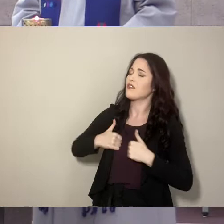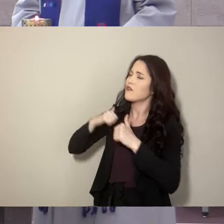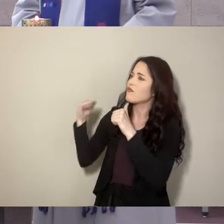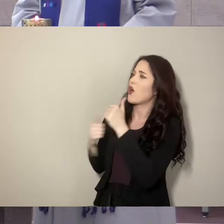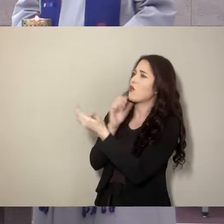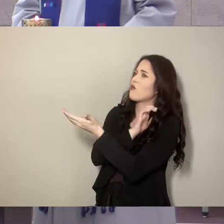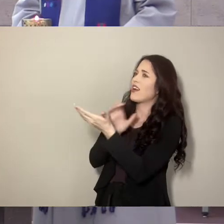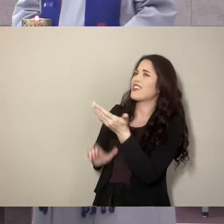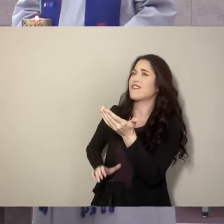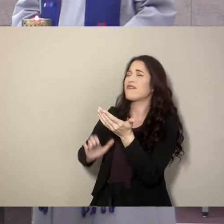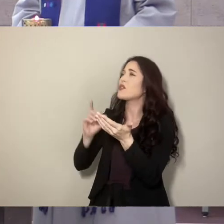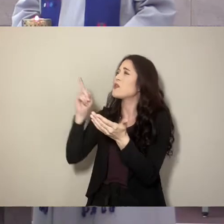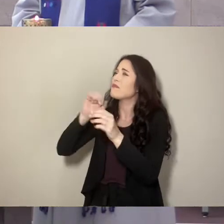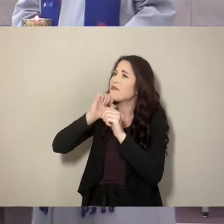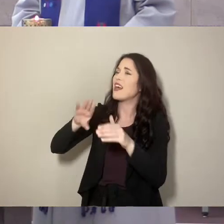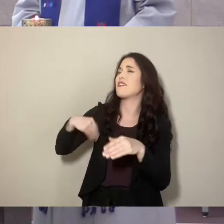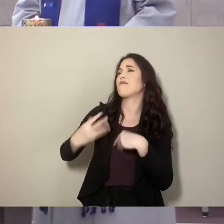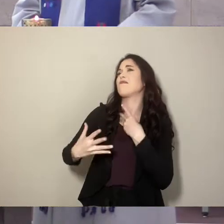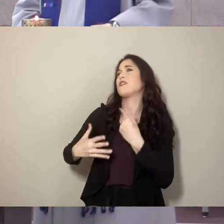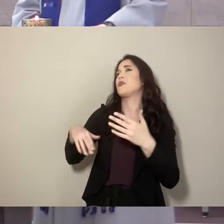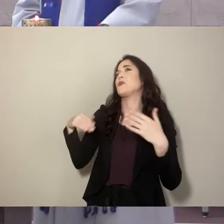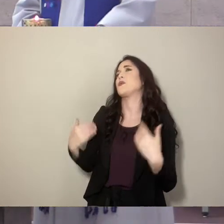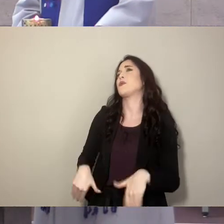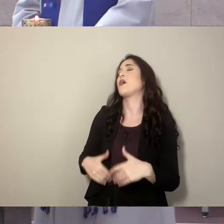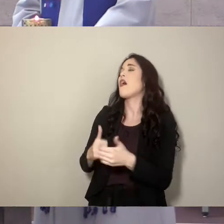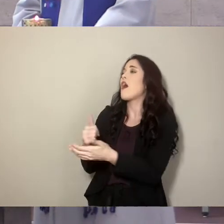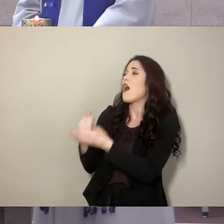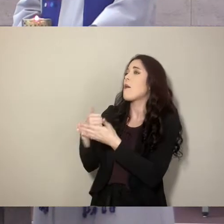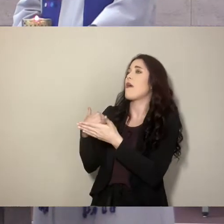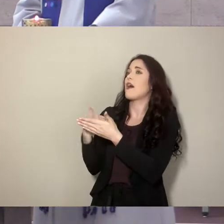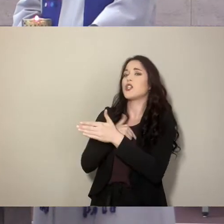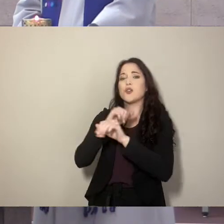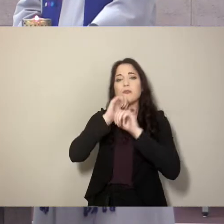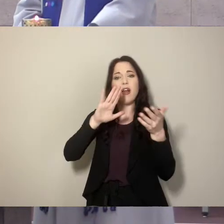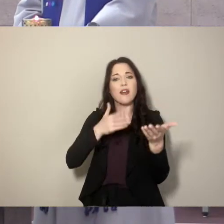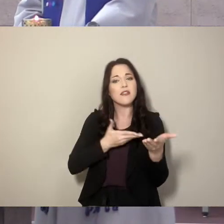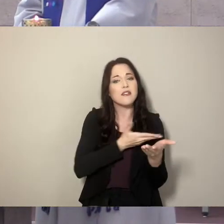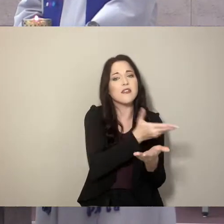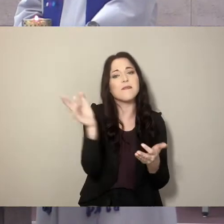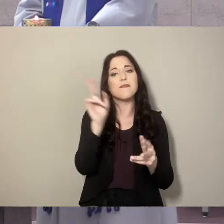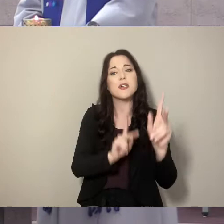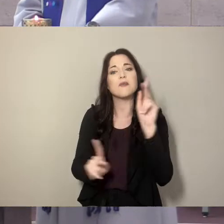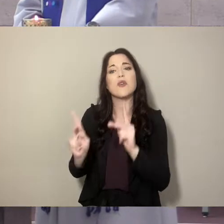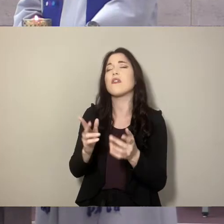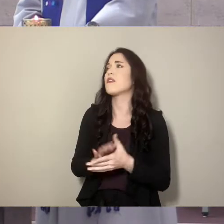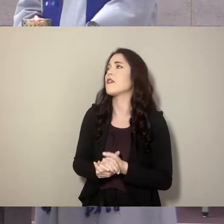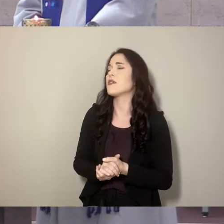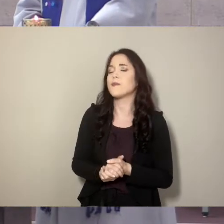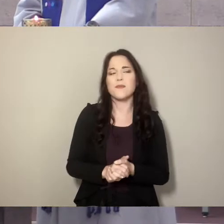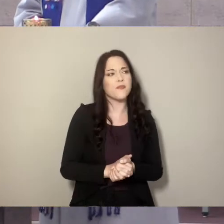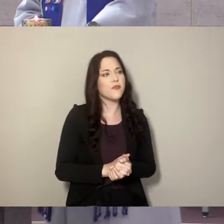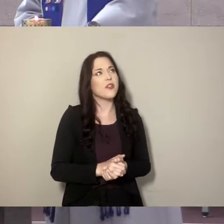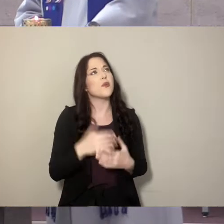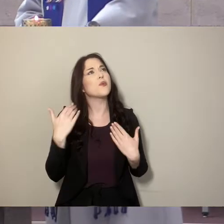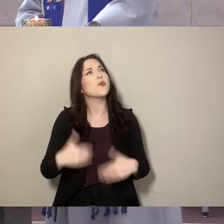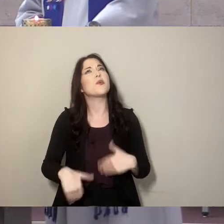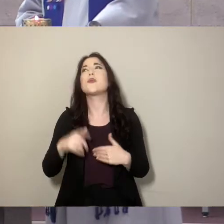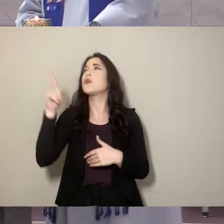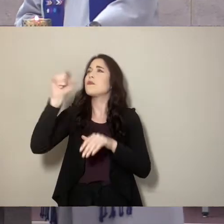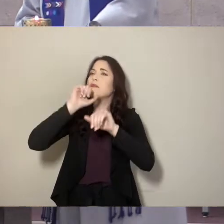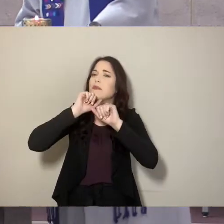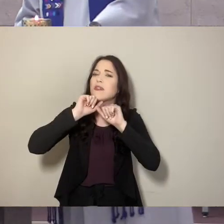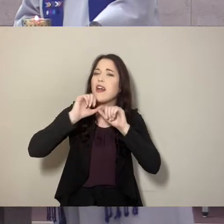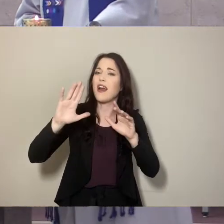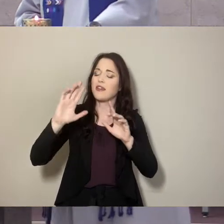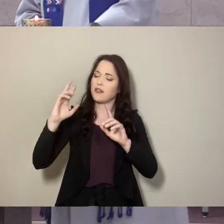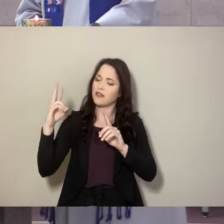so many gifts and blessings. Help us to be stewards of your abundance. You have blessed us to